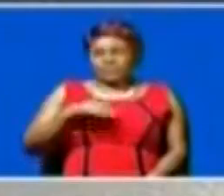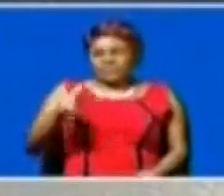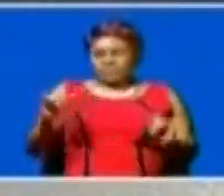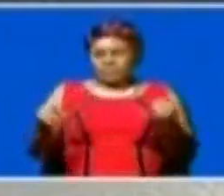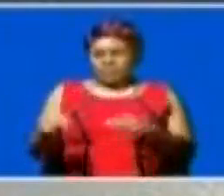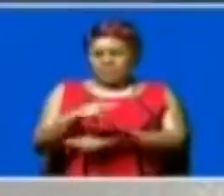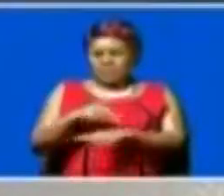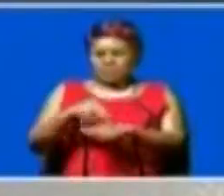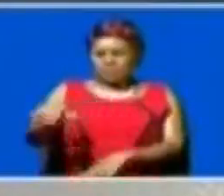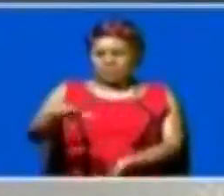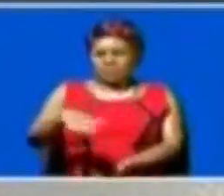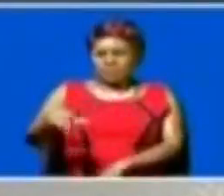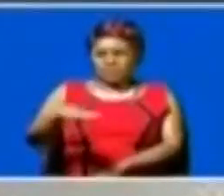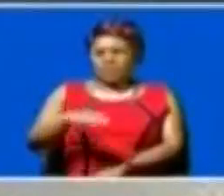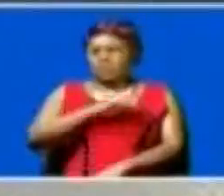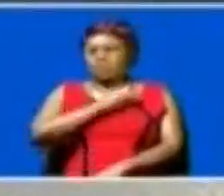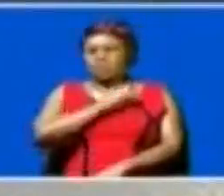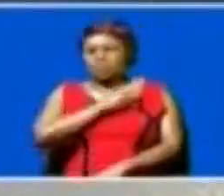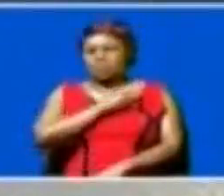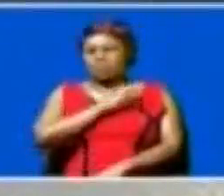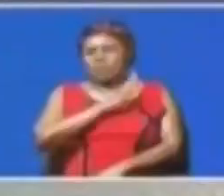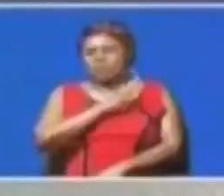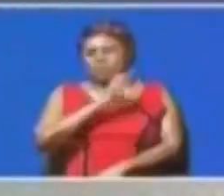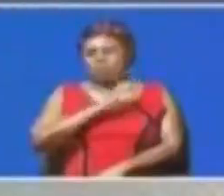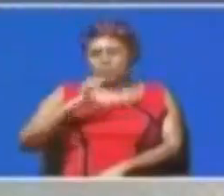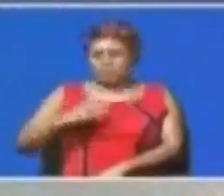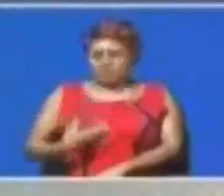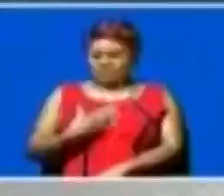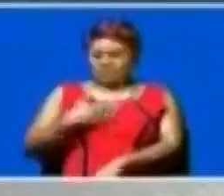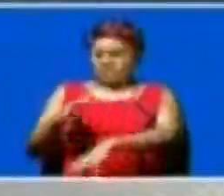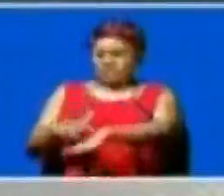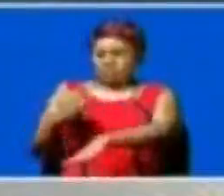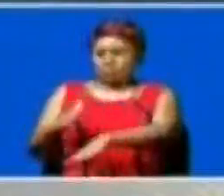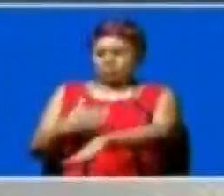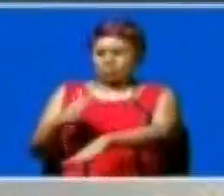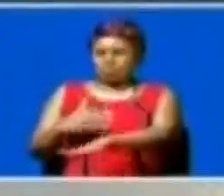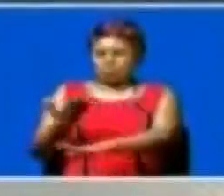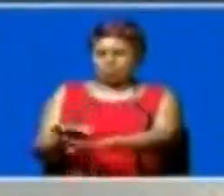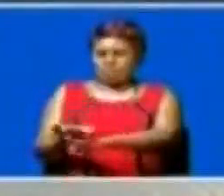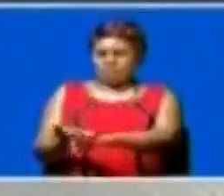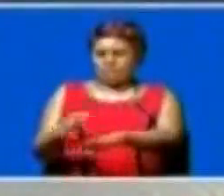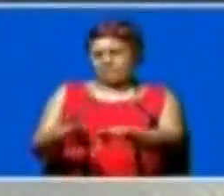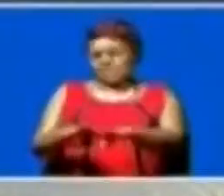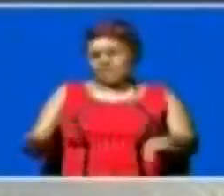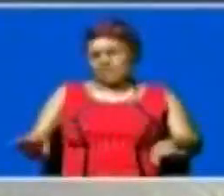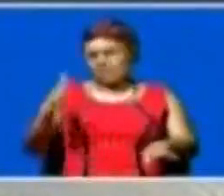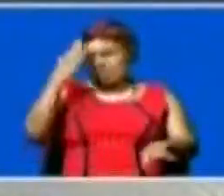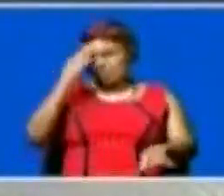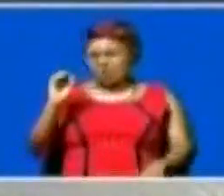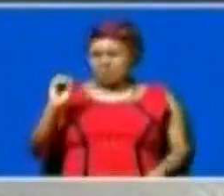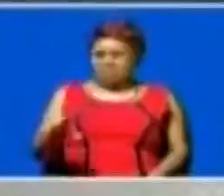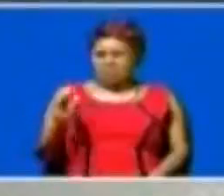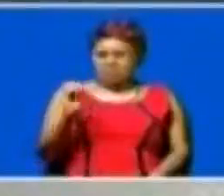The news, the National Environmental Complaints Committee early Tuesday visited Kikuyu area's Ondiri swamp following reports of its pollution